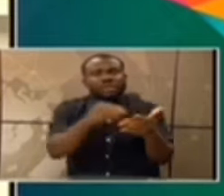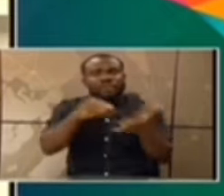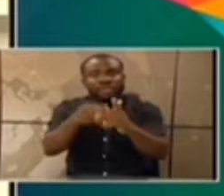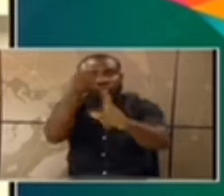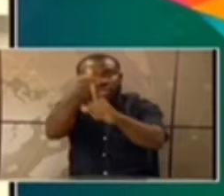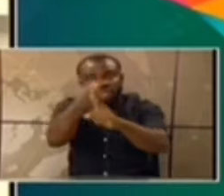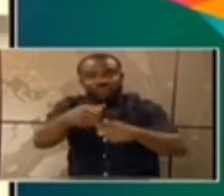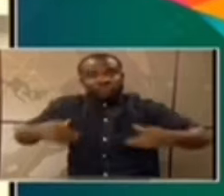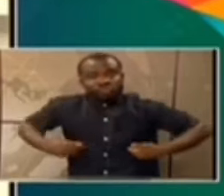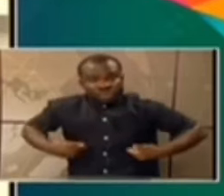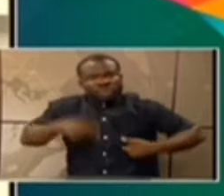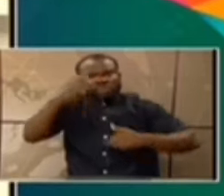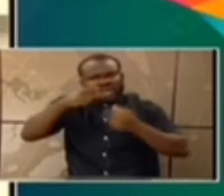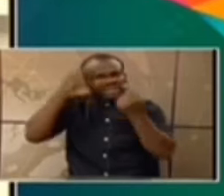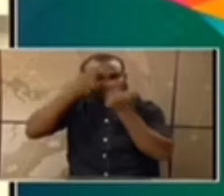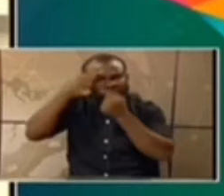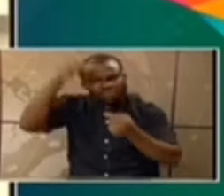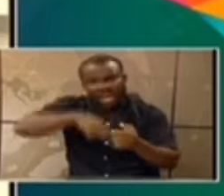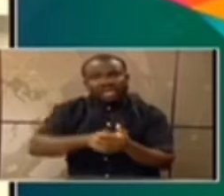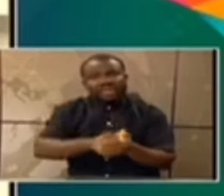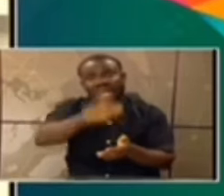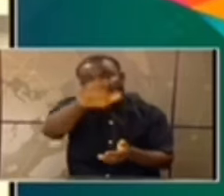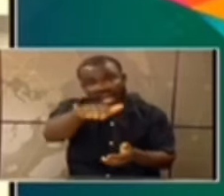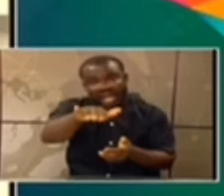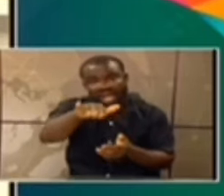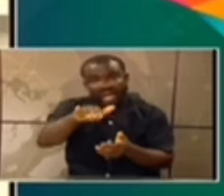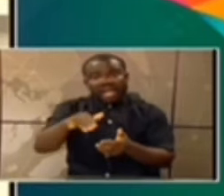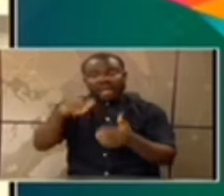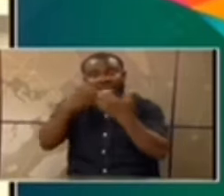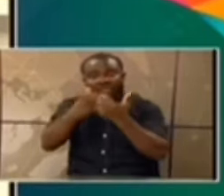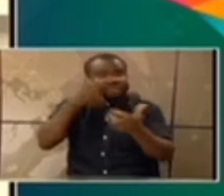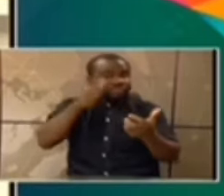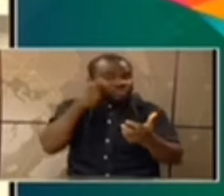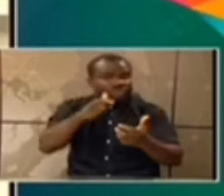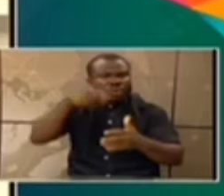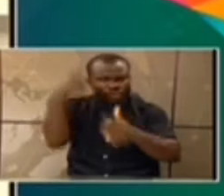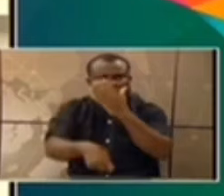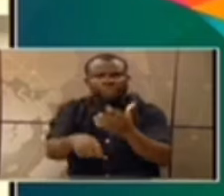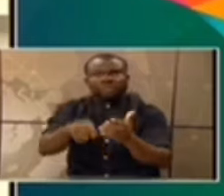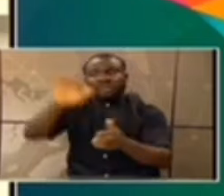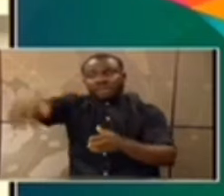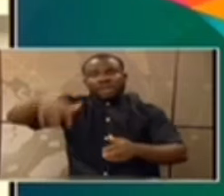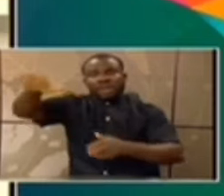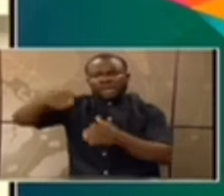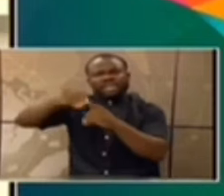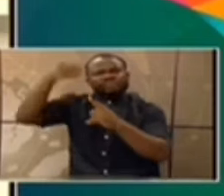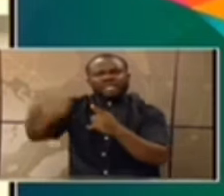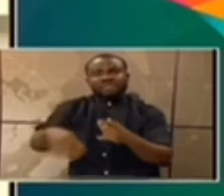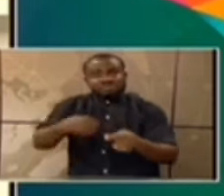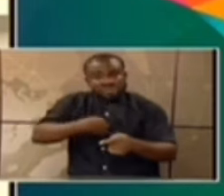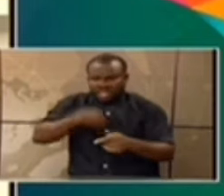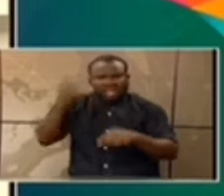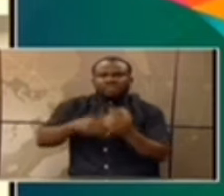ne se wo ju obi a ye 100 million 10,000 Ghana cedis se on famra omo muti a 5,000 ye 50 million titisika